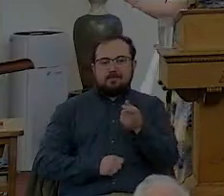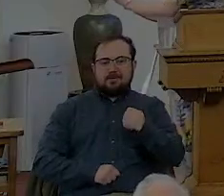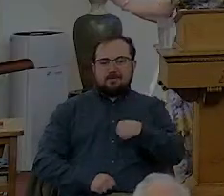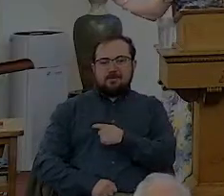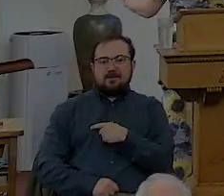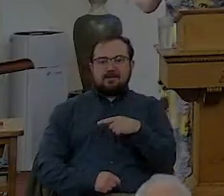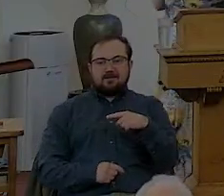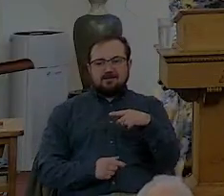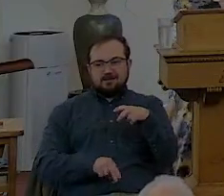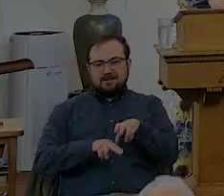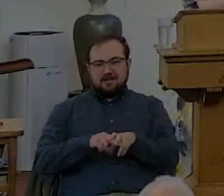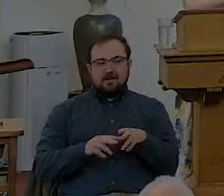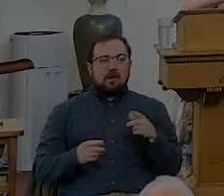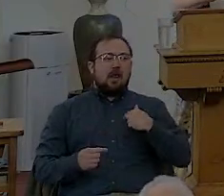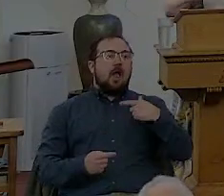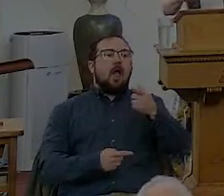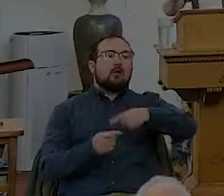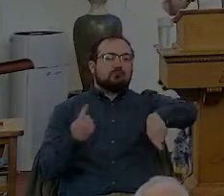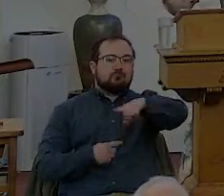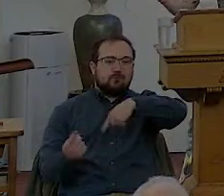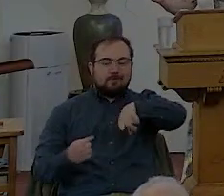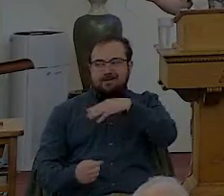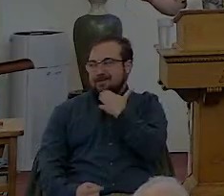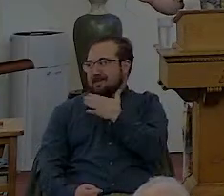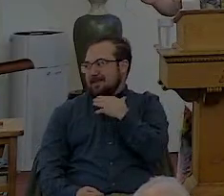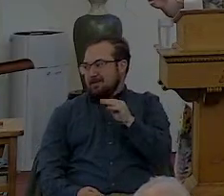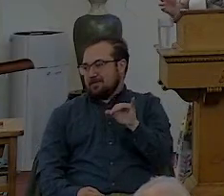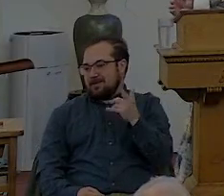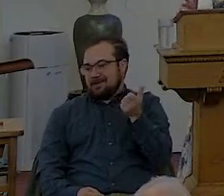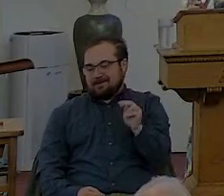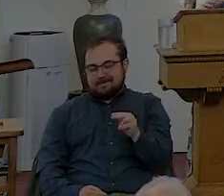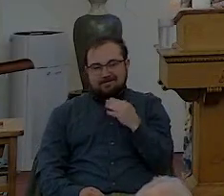all twirling. Thank you, Megan.